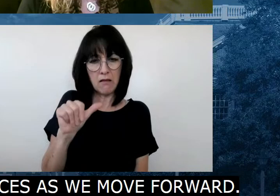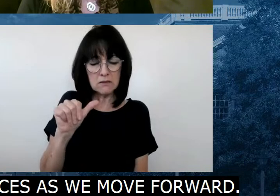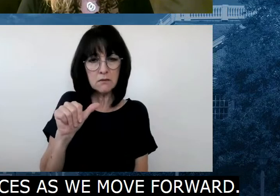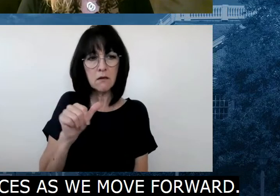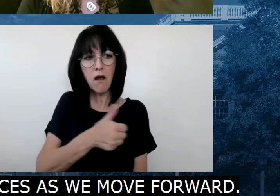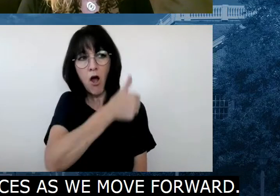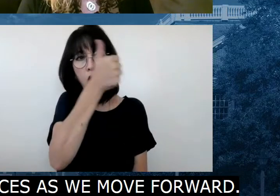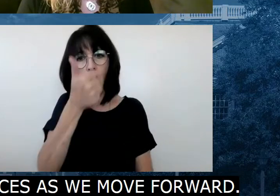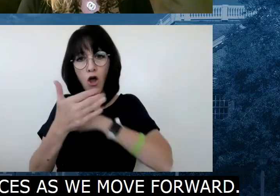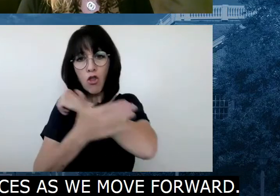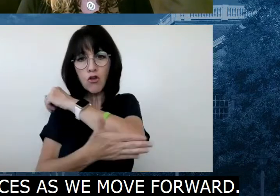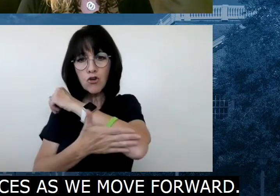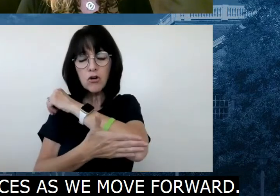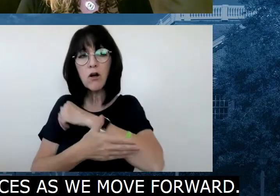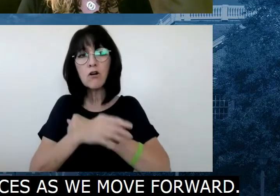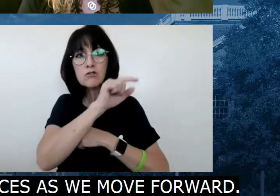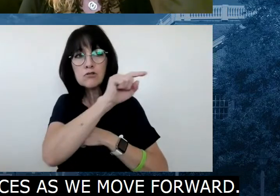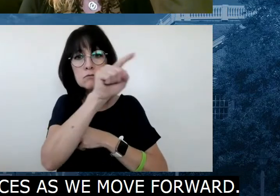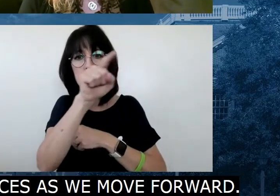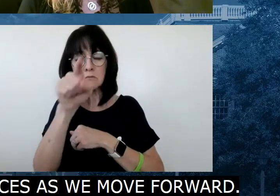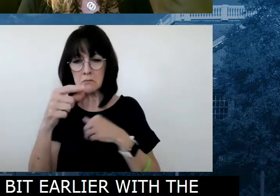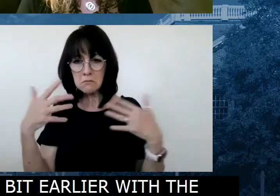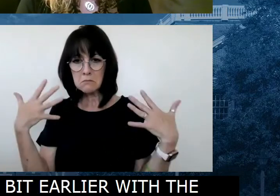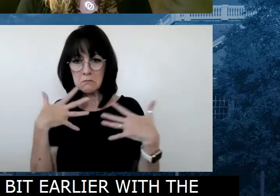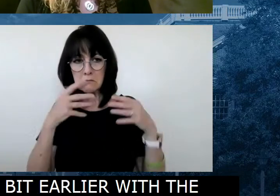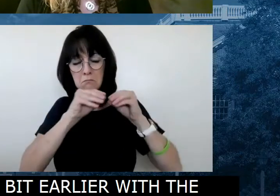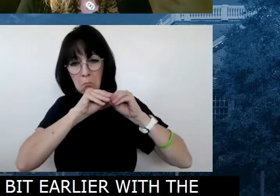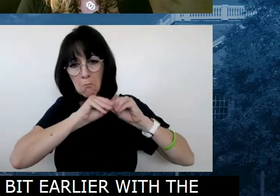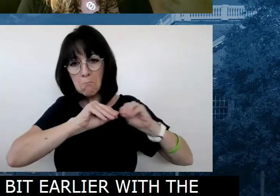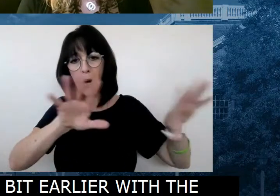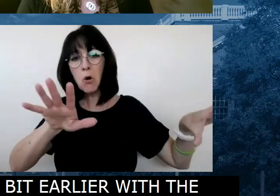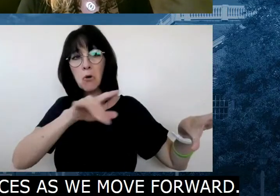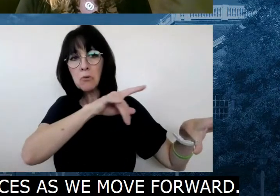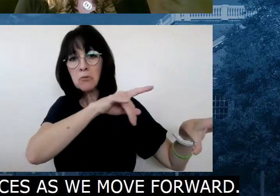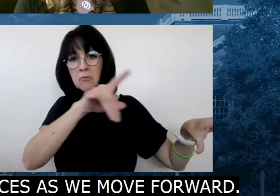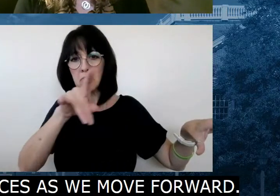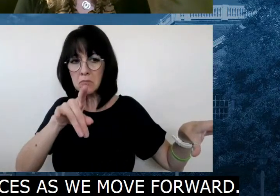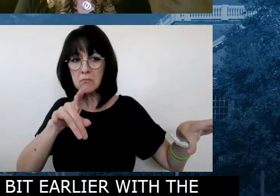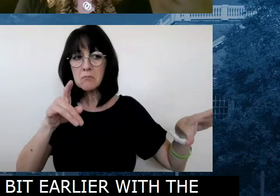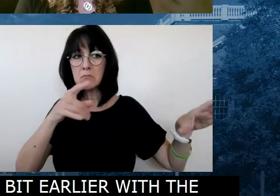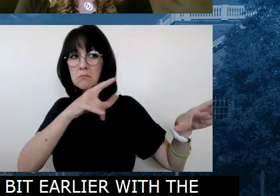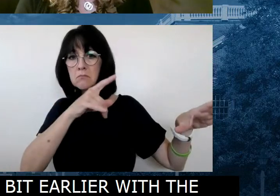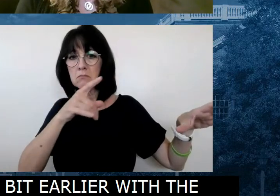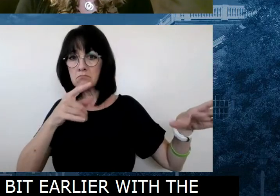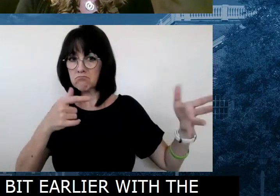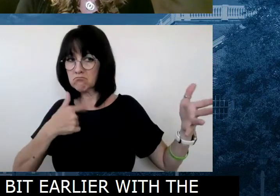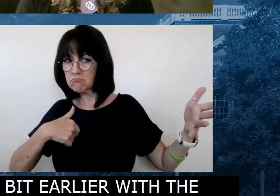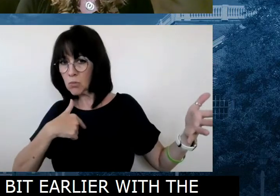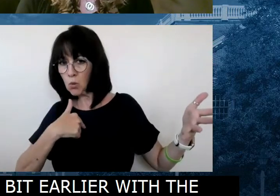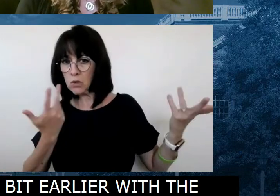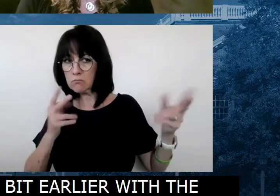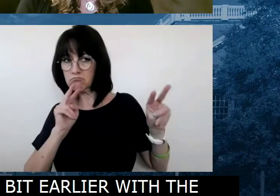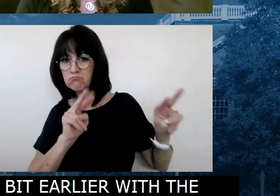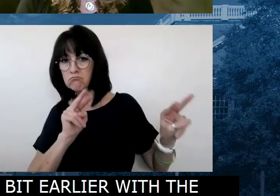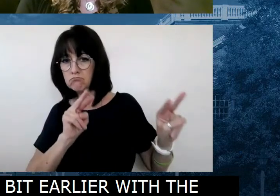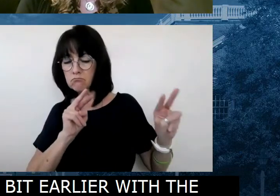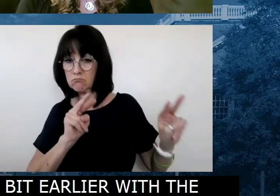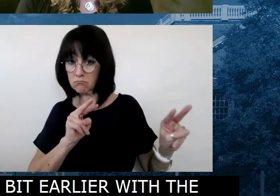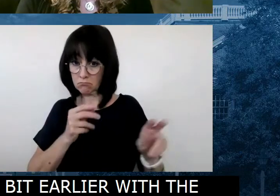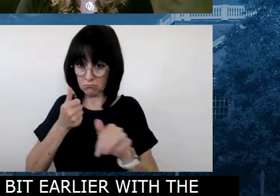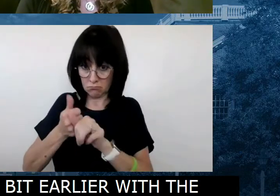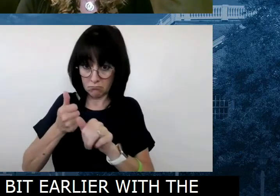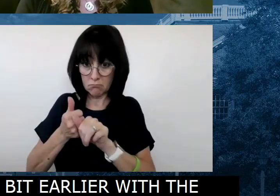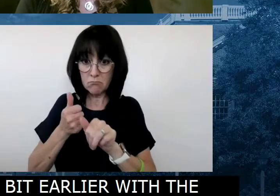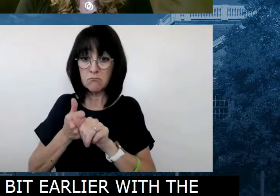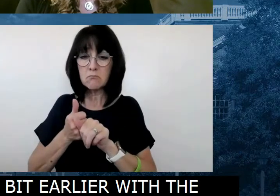among the specimen that have been tested. Just wanted to kind of get a gauge of how concerned, or if you're concerned